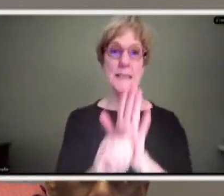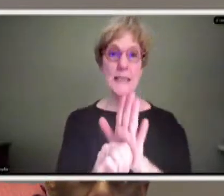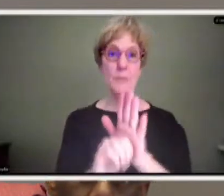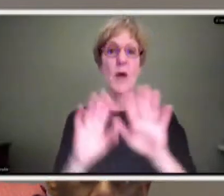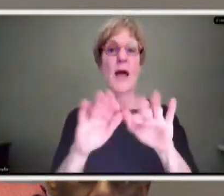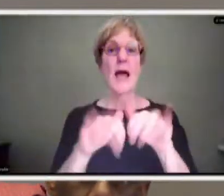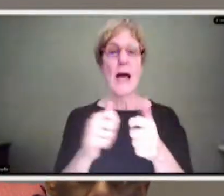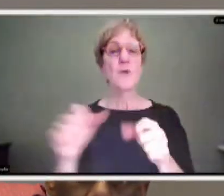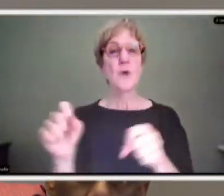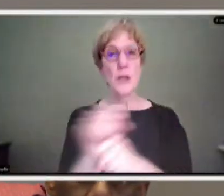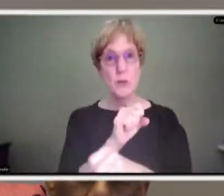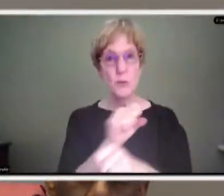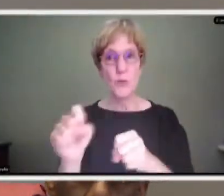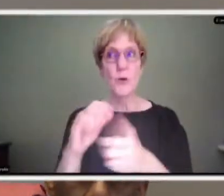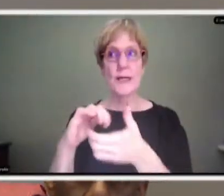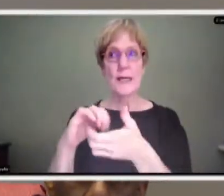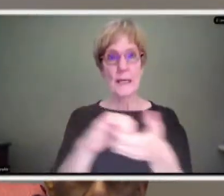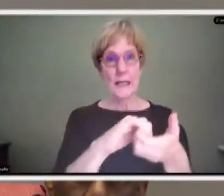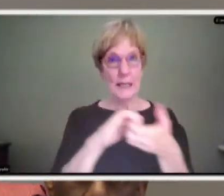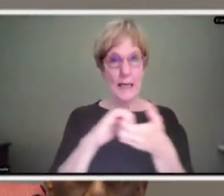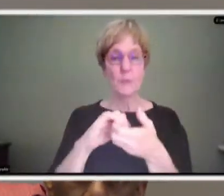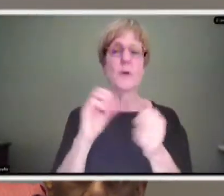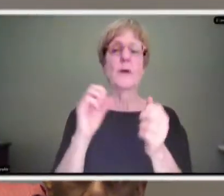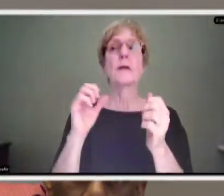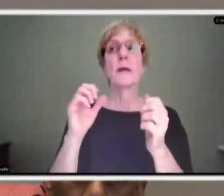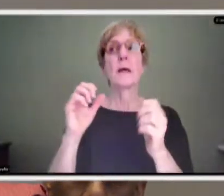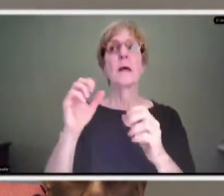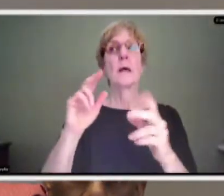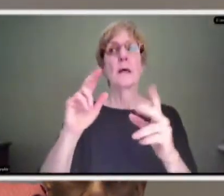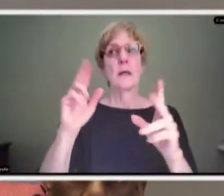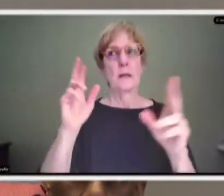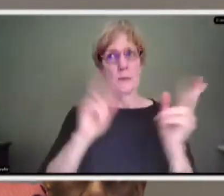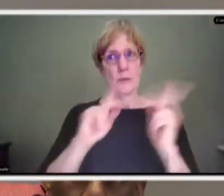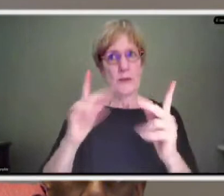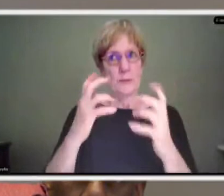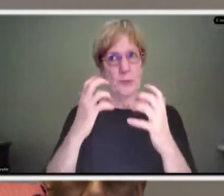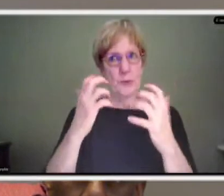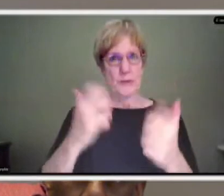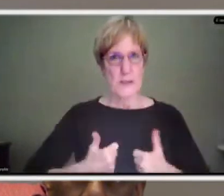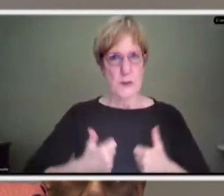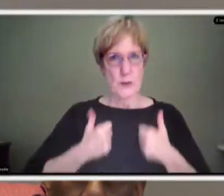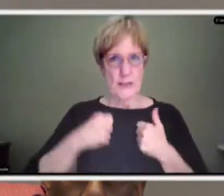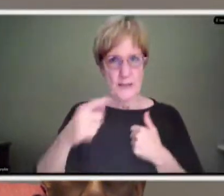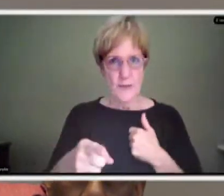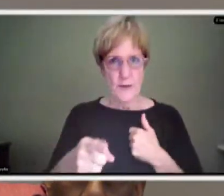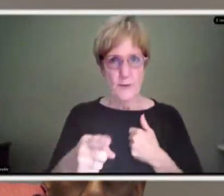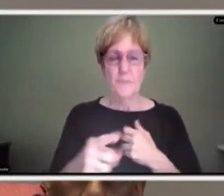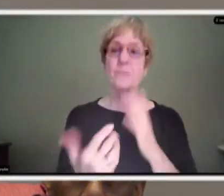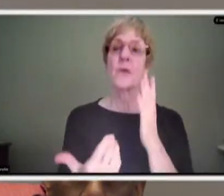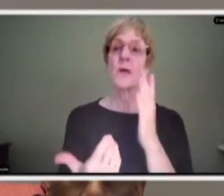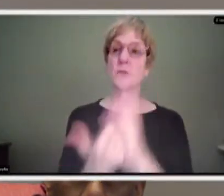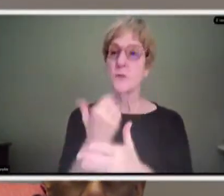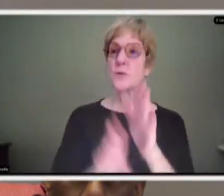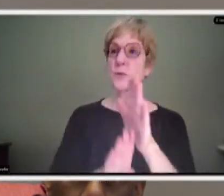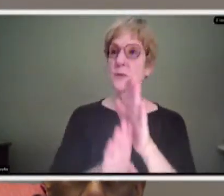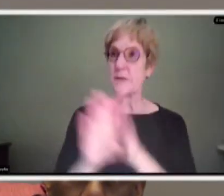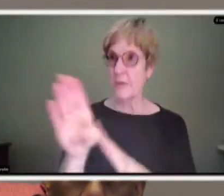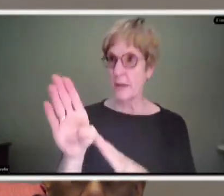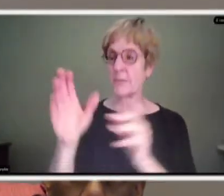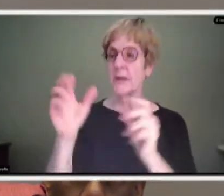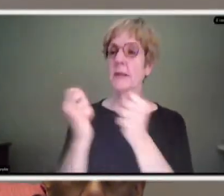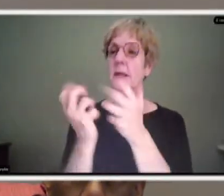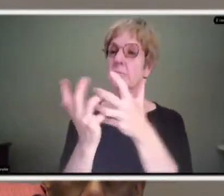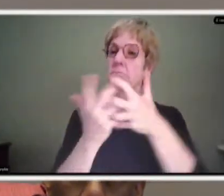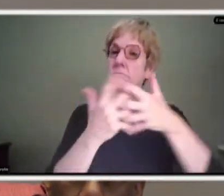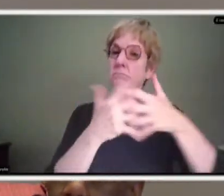work and collaborate with community to ensure that new development has an opportunity to integrate